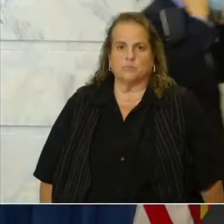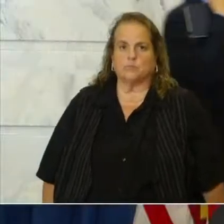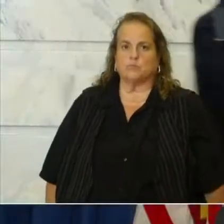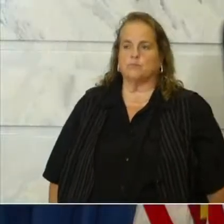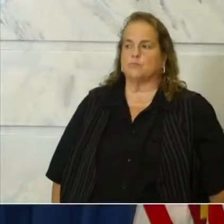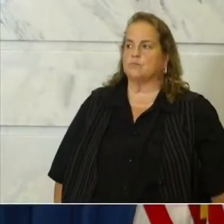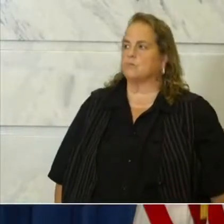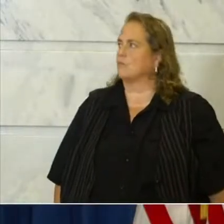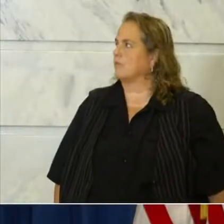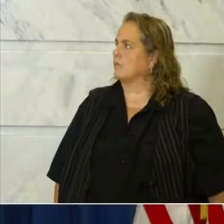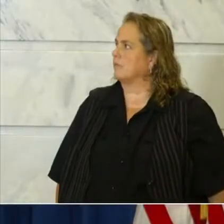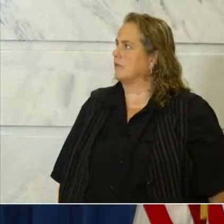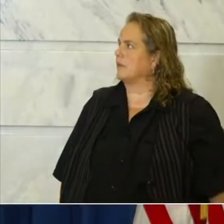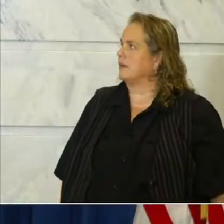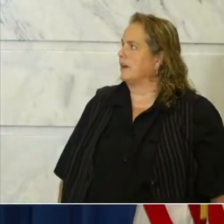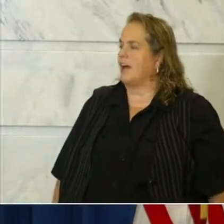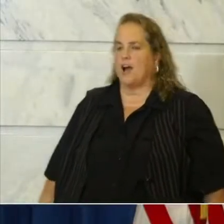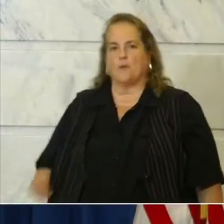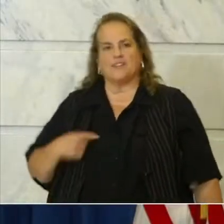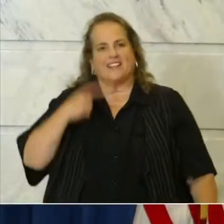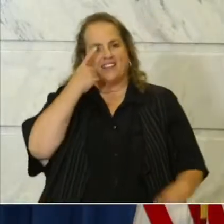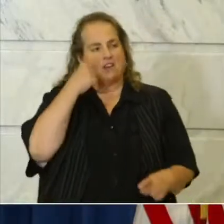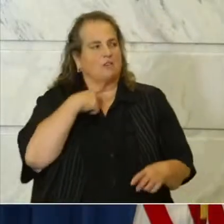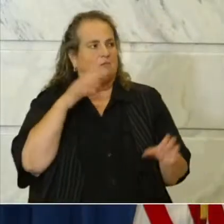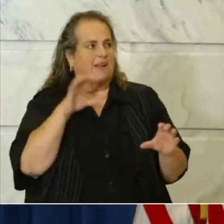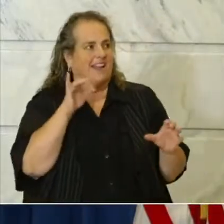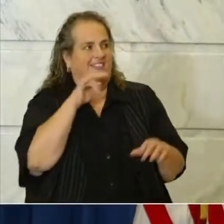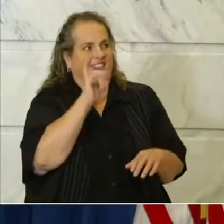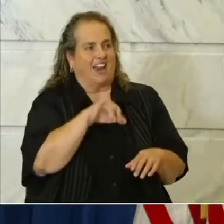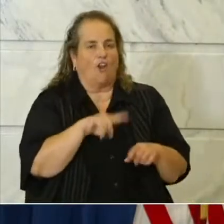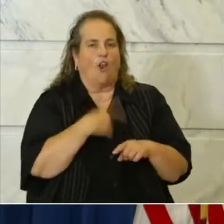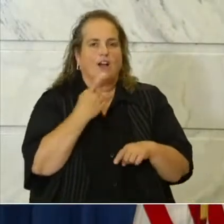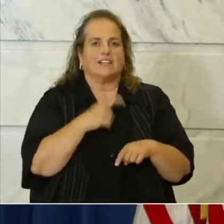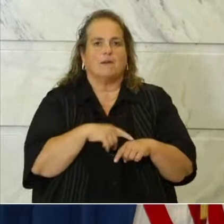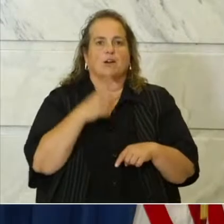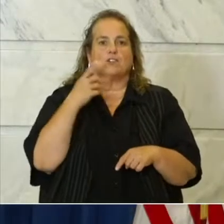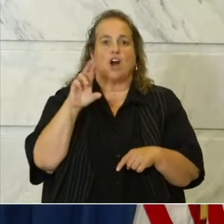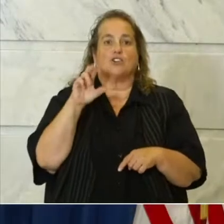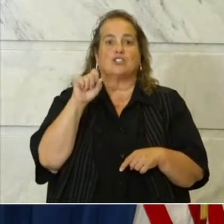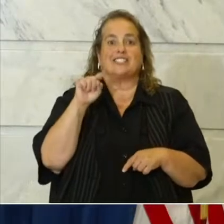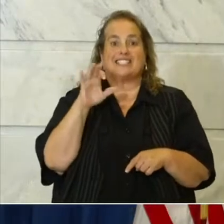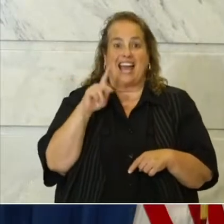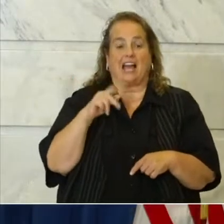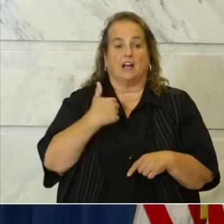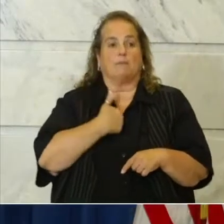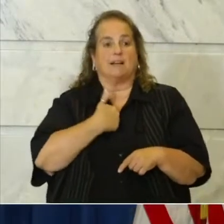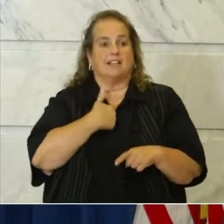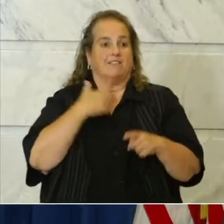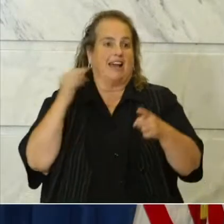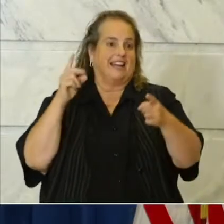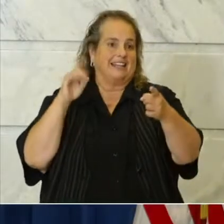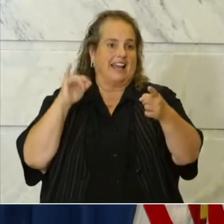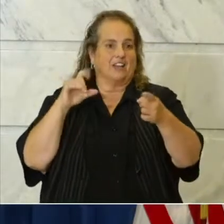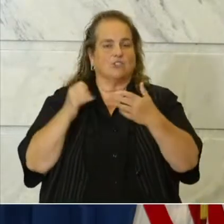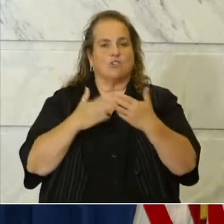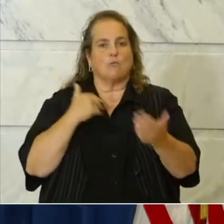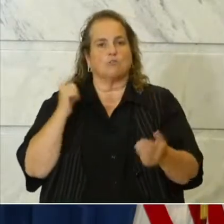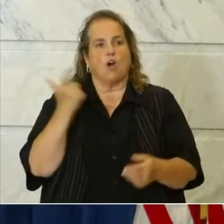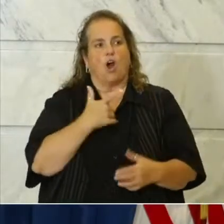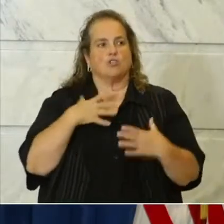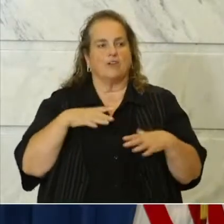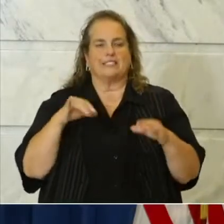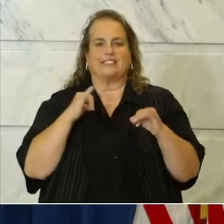I was just thinking we've been at this a long time when Dr. Stack, myself, and Daniel all dressed almost the same way. All right, Daniel.